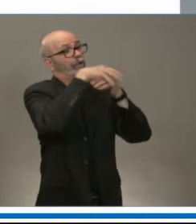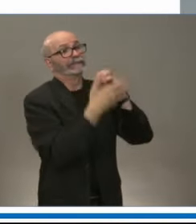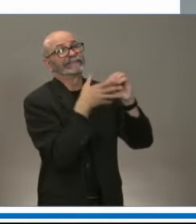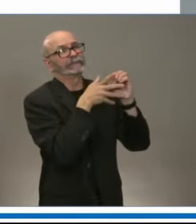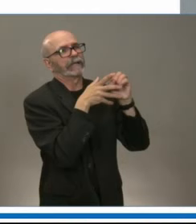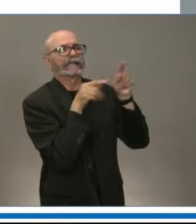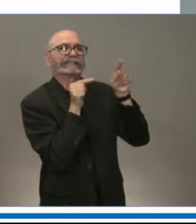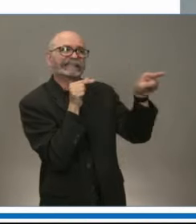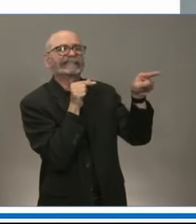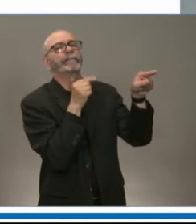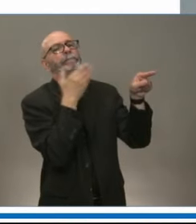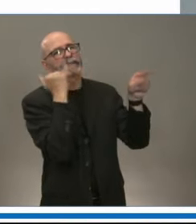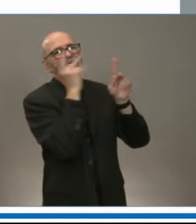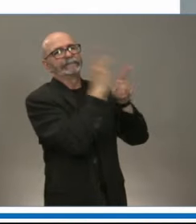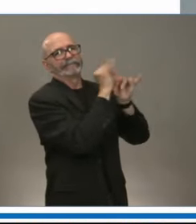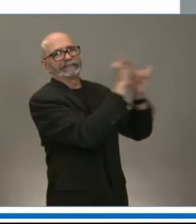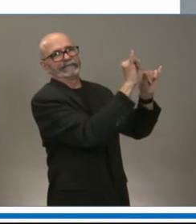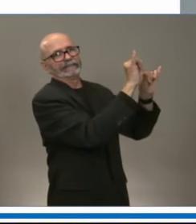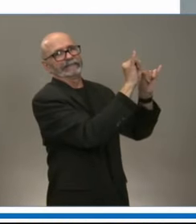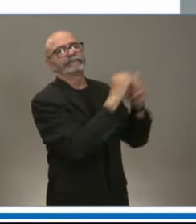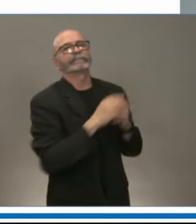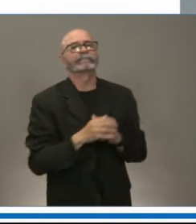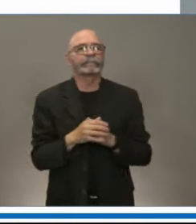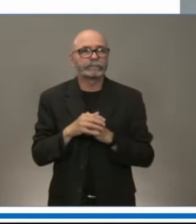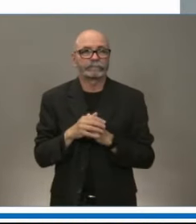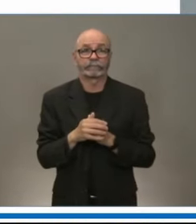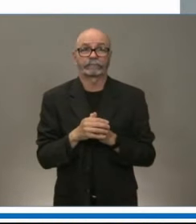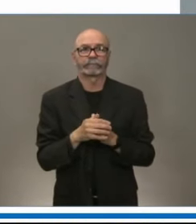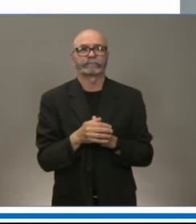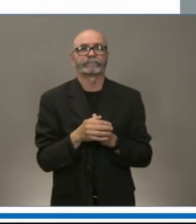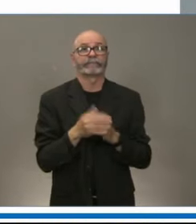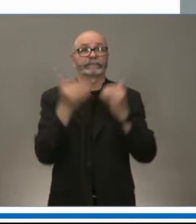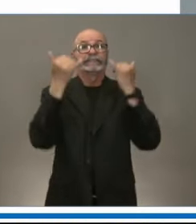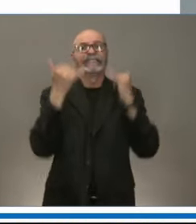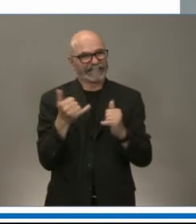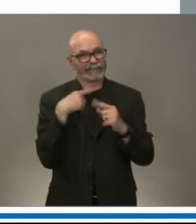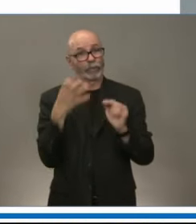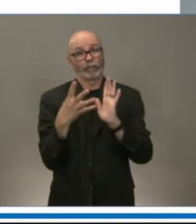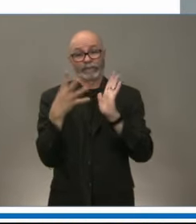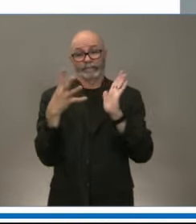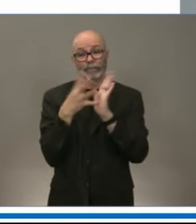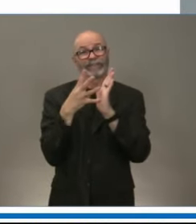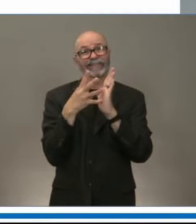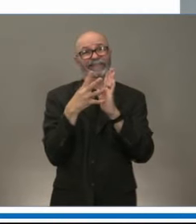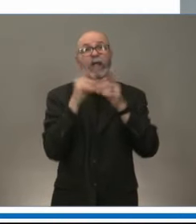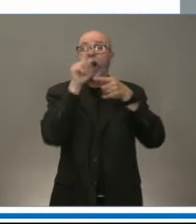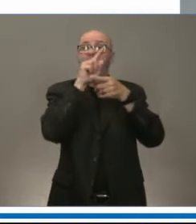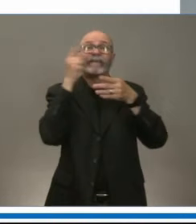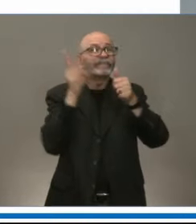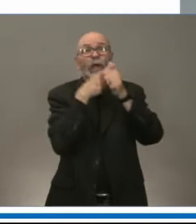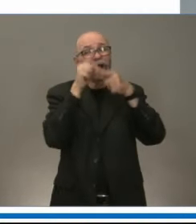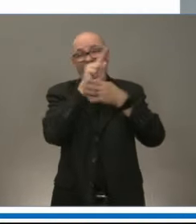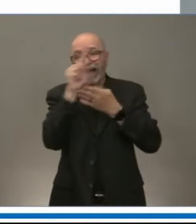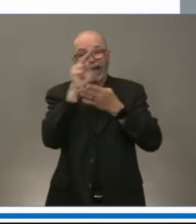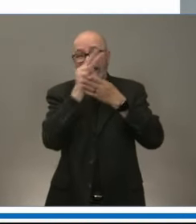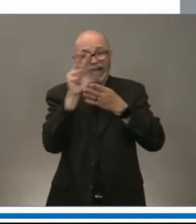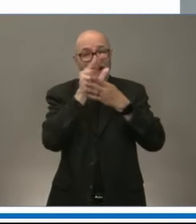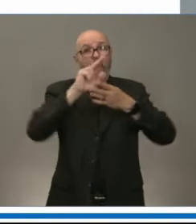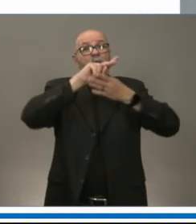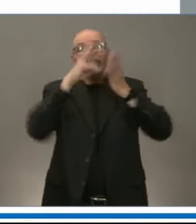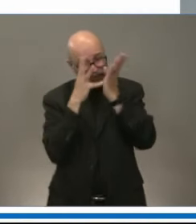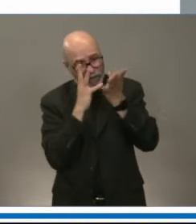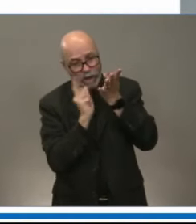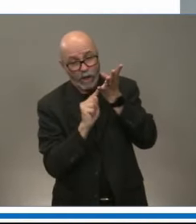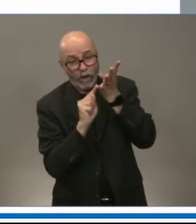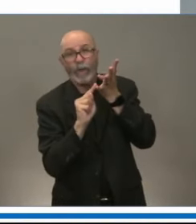We're now into our 4th week of our experience with COVID-19, and we are at, you've heard me say this week, this is a very important